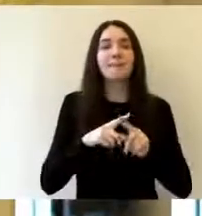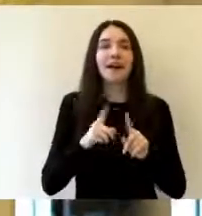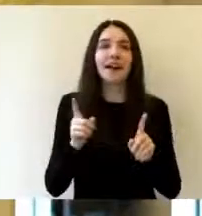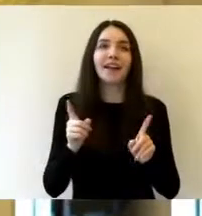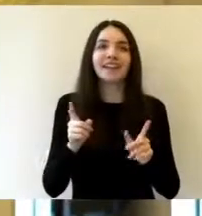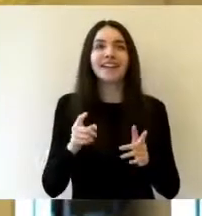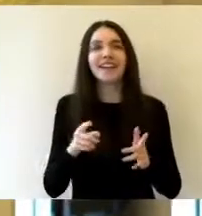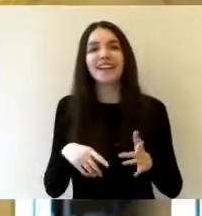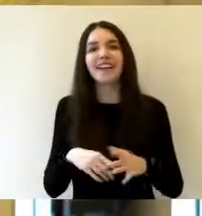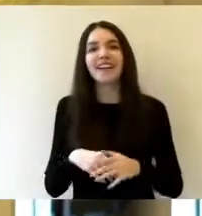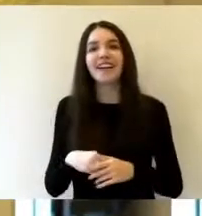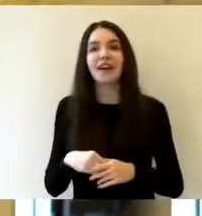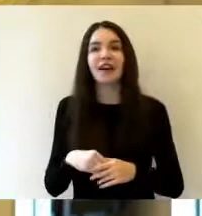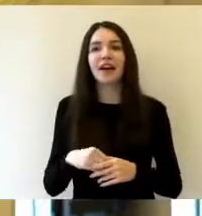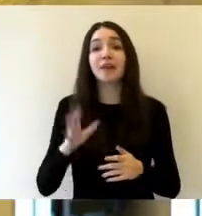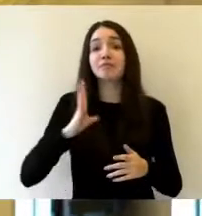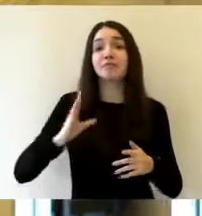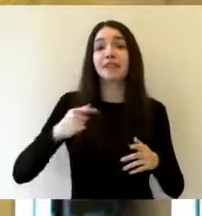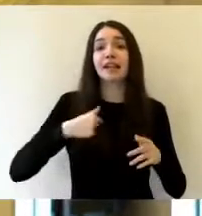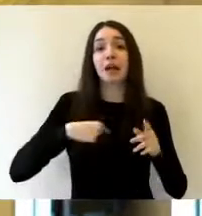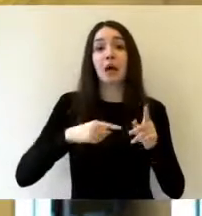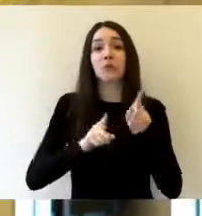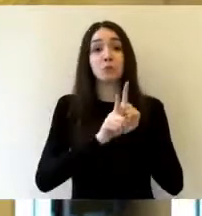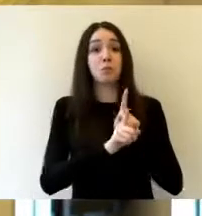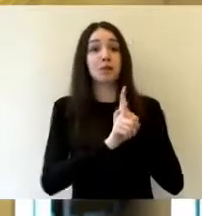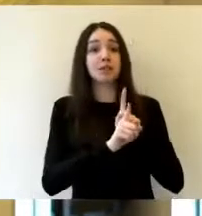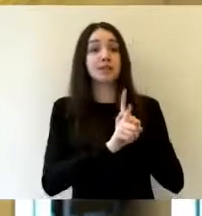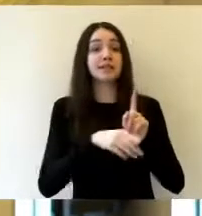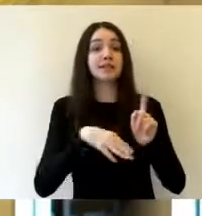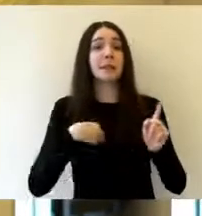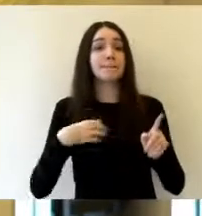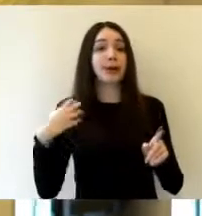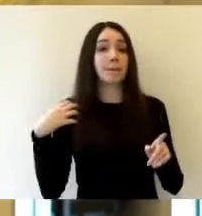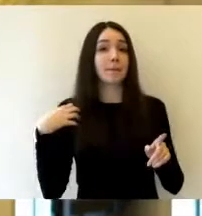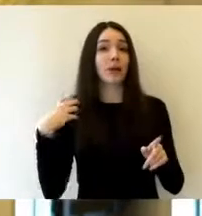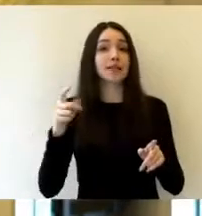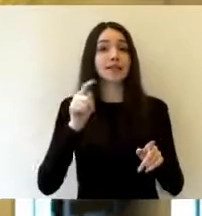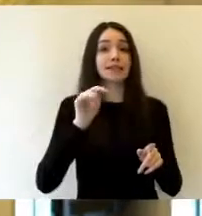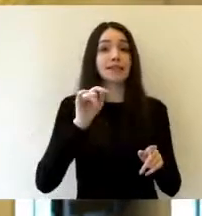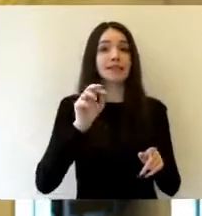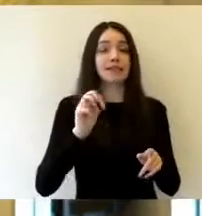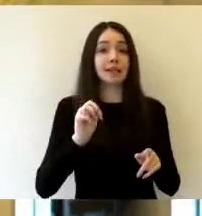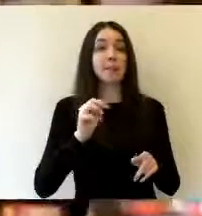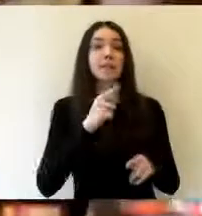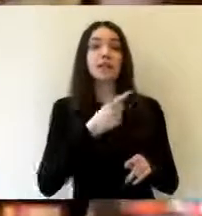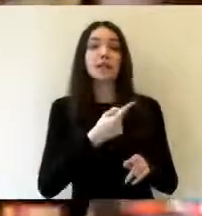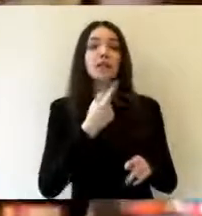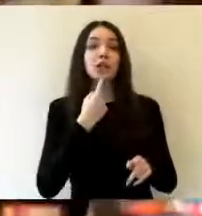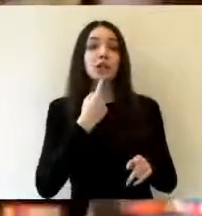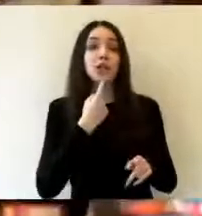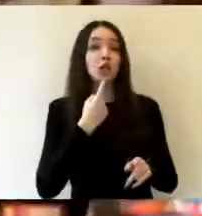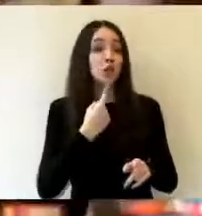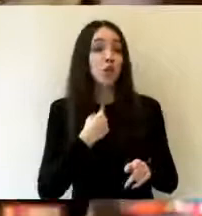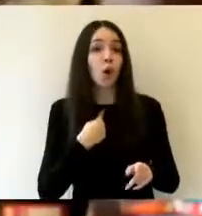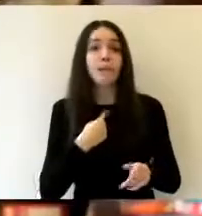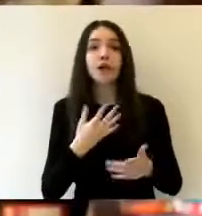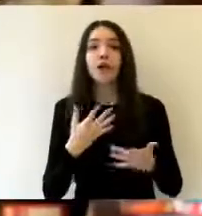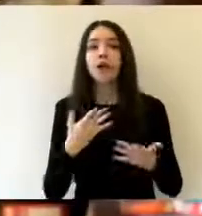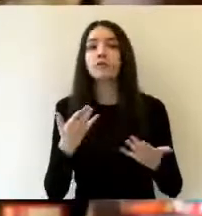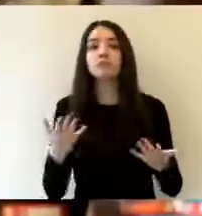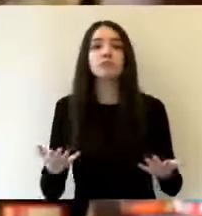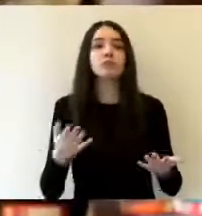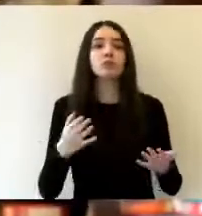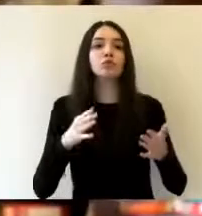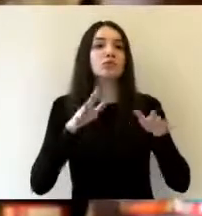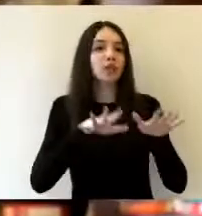When I was an apprentice, my boss, Tim Johnston, one of the things he would say to me is like, look, go slow,